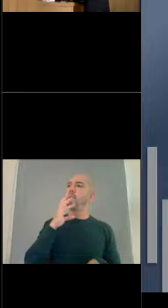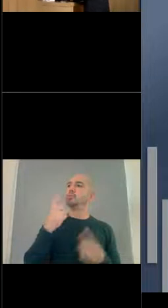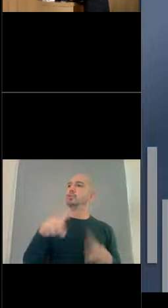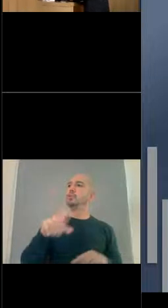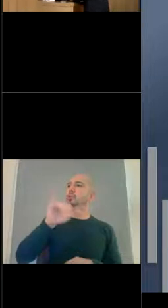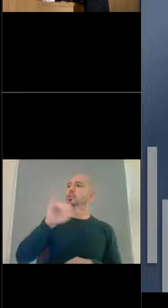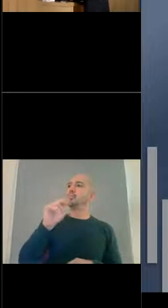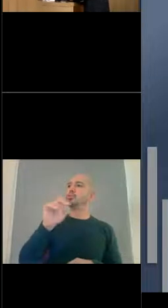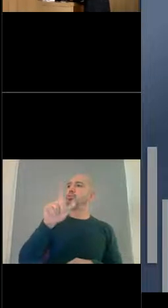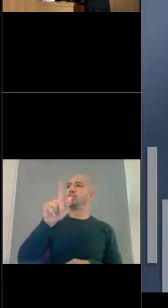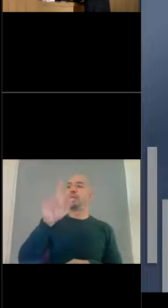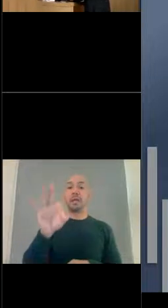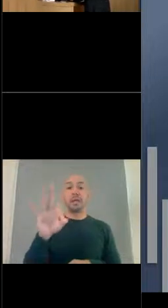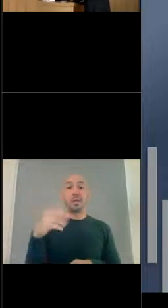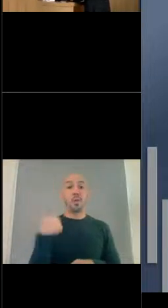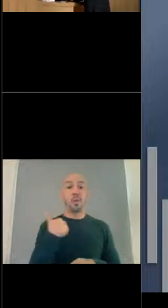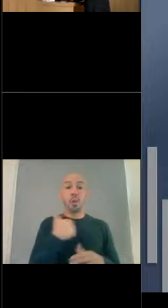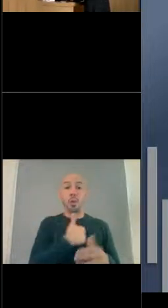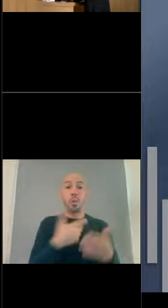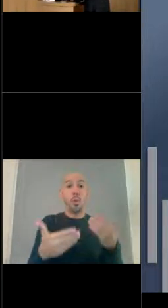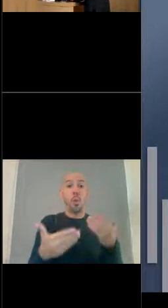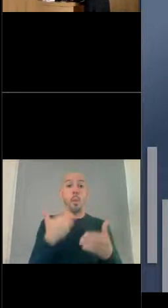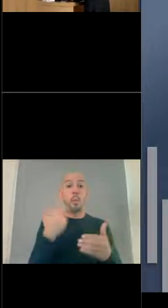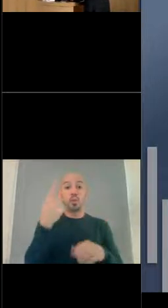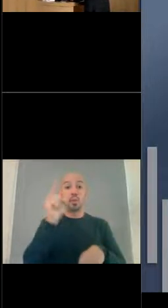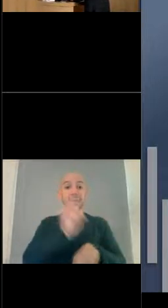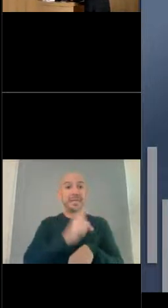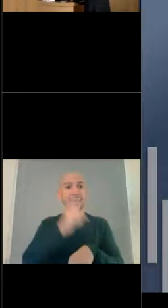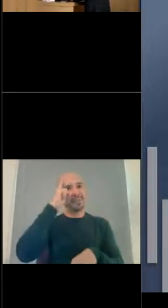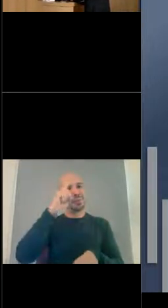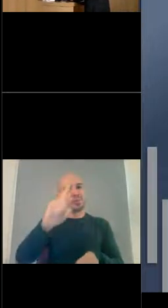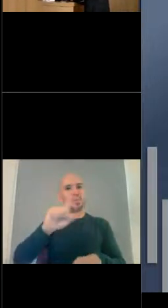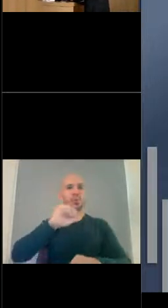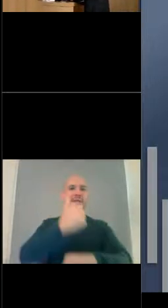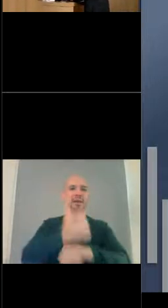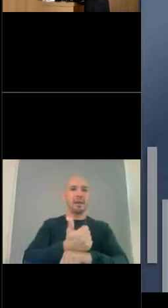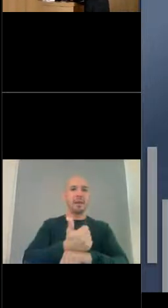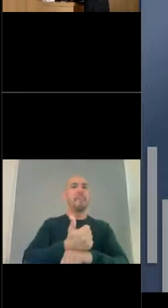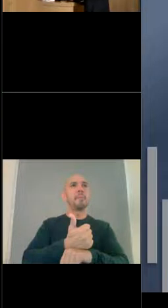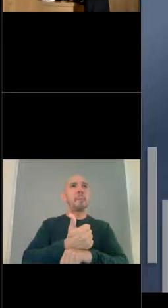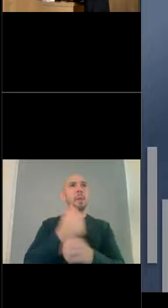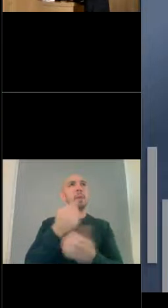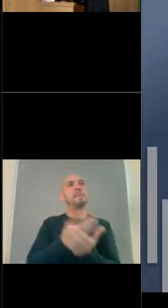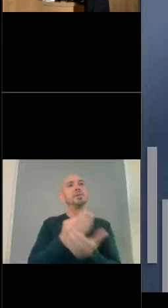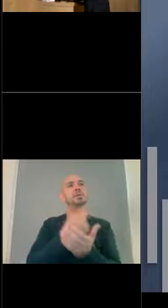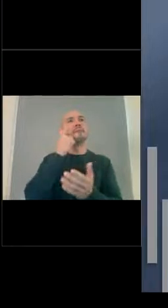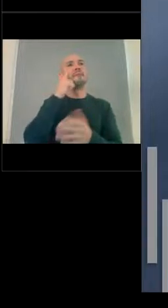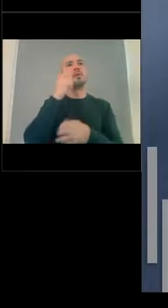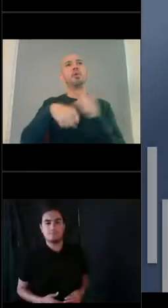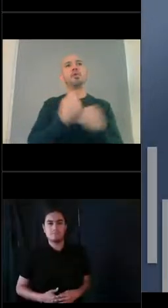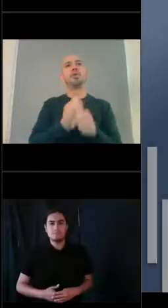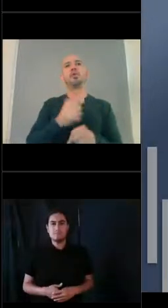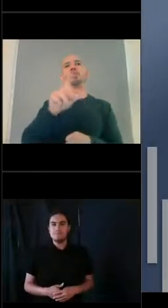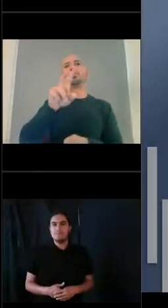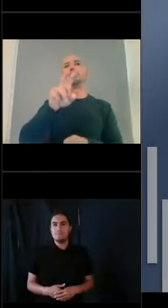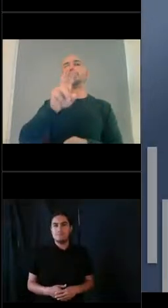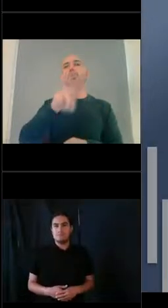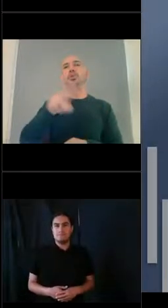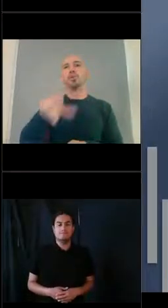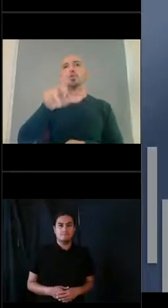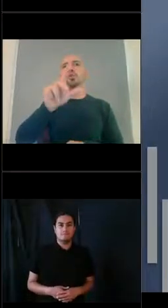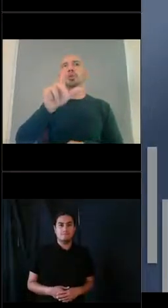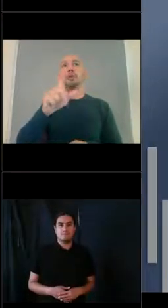cusp of but a day away from enacting our historical budget for fiscal year 2022-23 and the exciting details